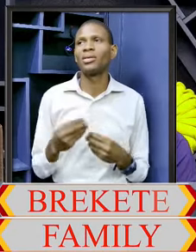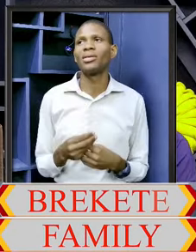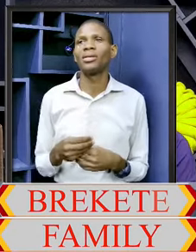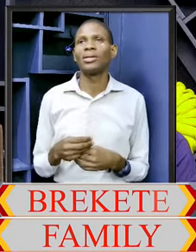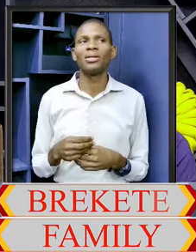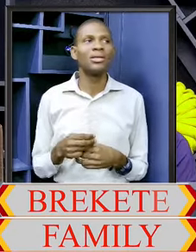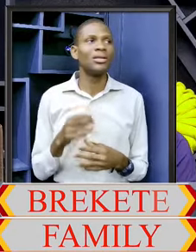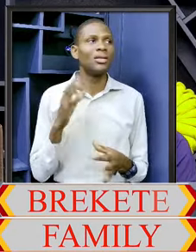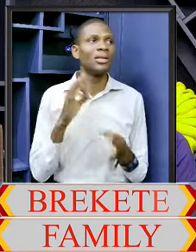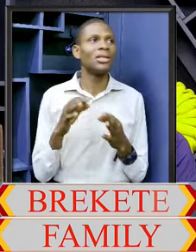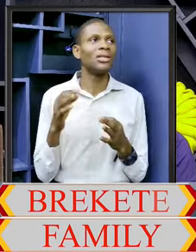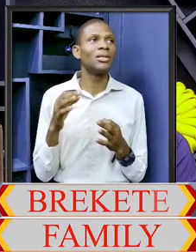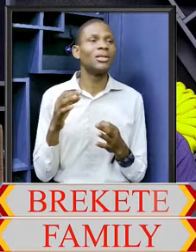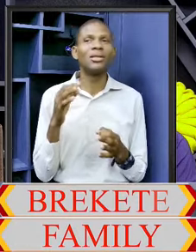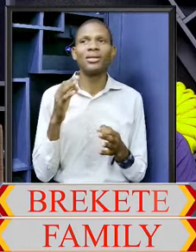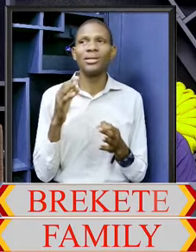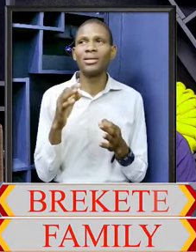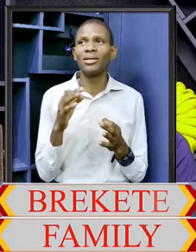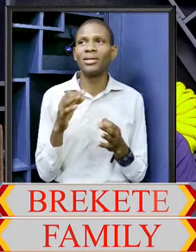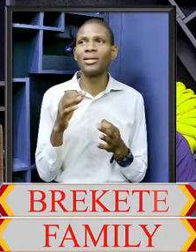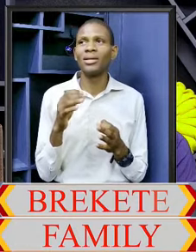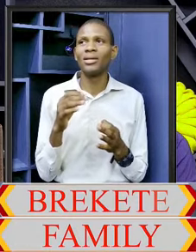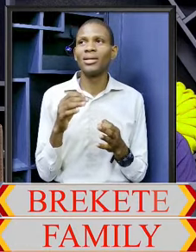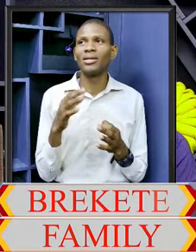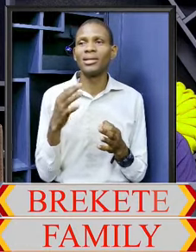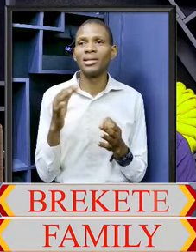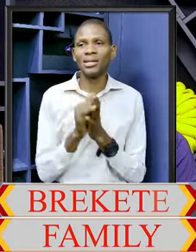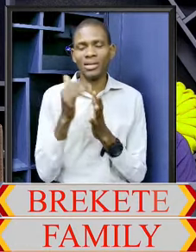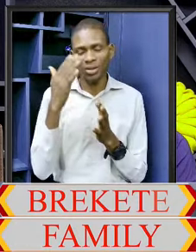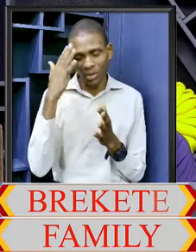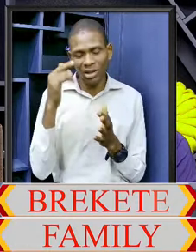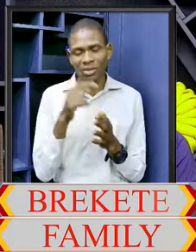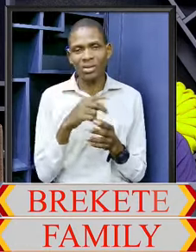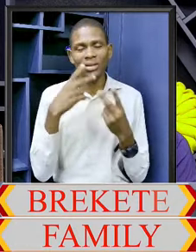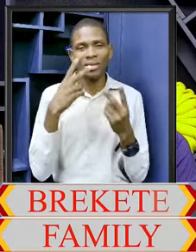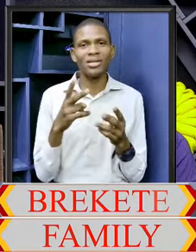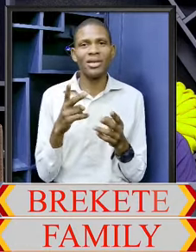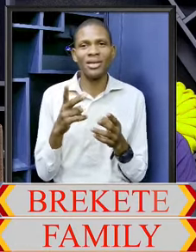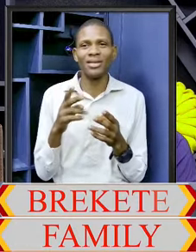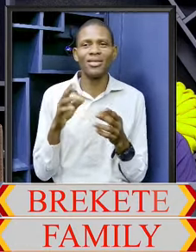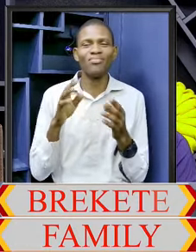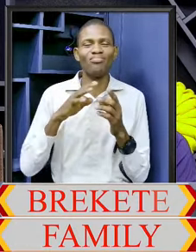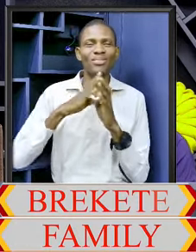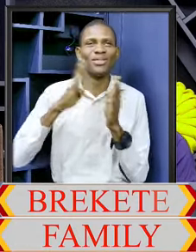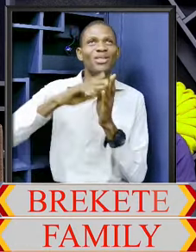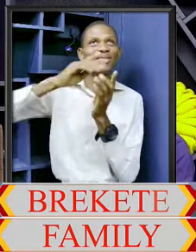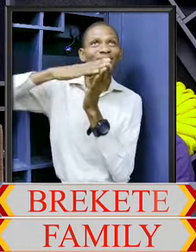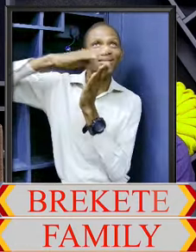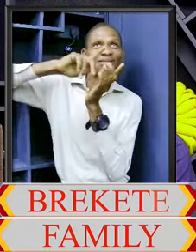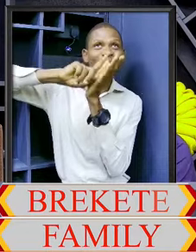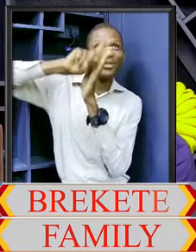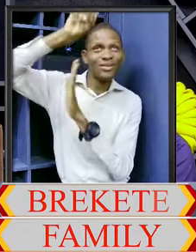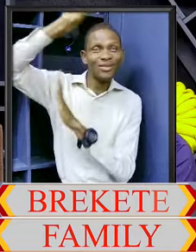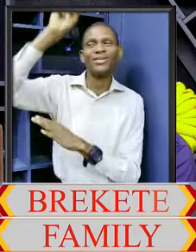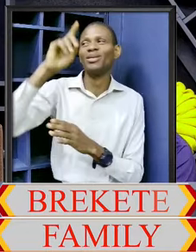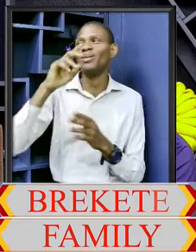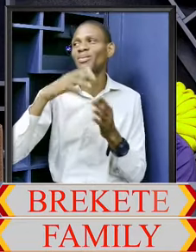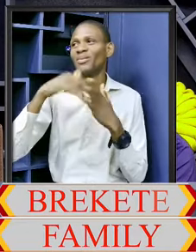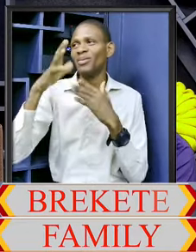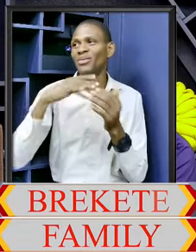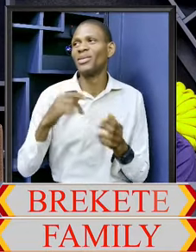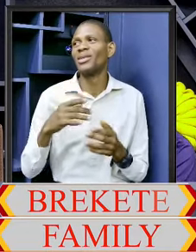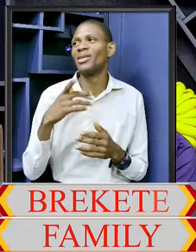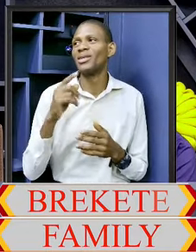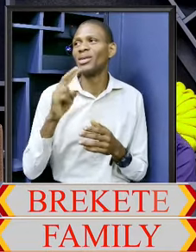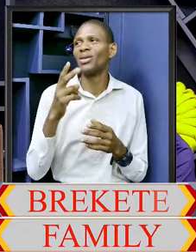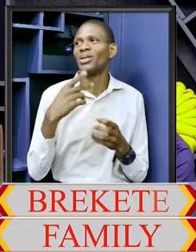So if not, stay upstairs, they here. They here now, radio house tall, or the church gate house. So tall. The second thing where you talk today again, where makes sense,